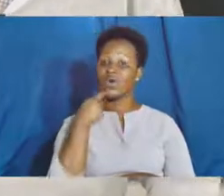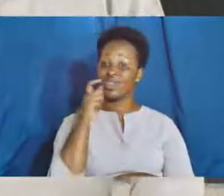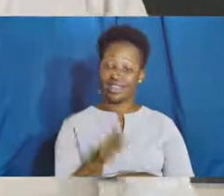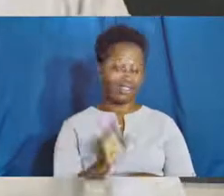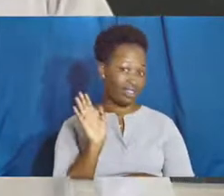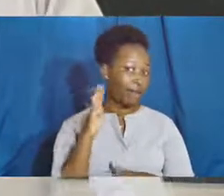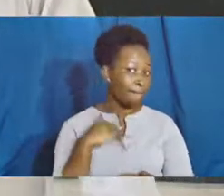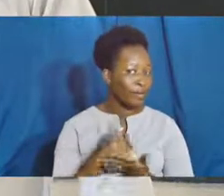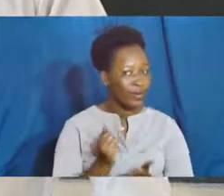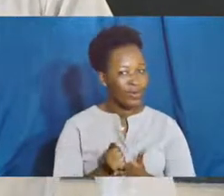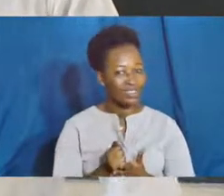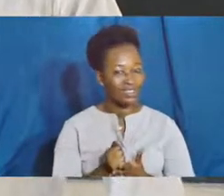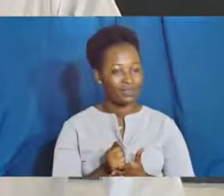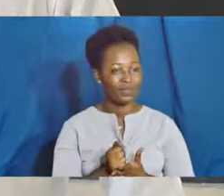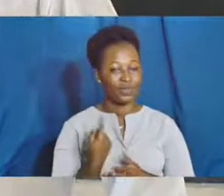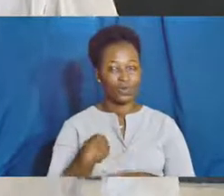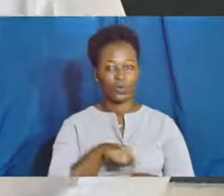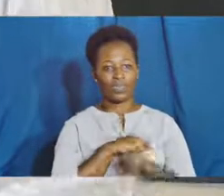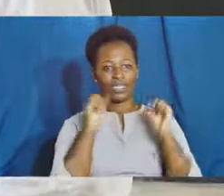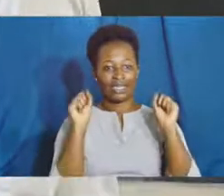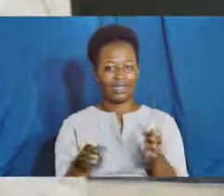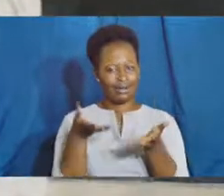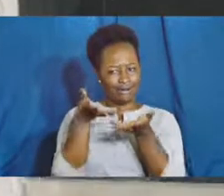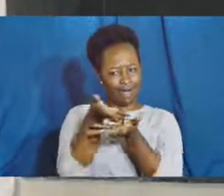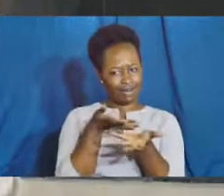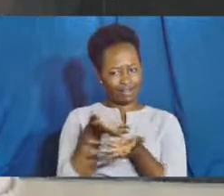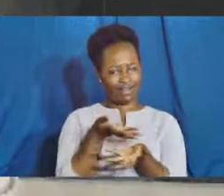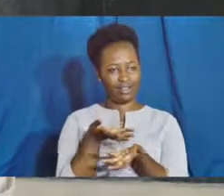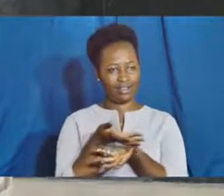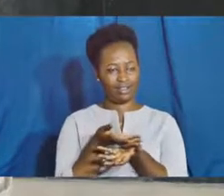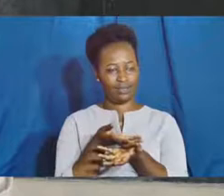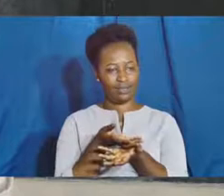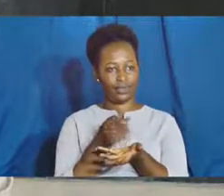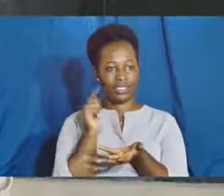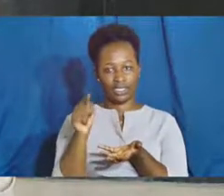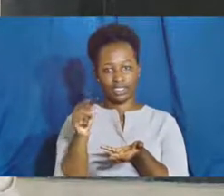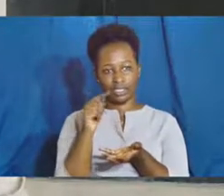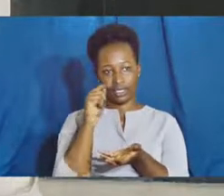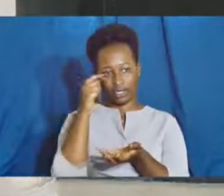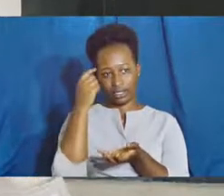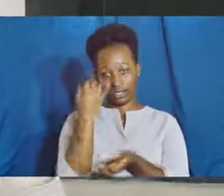because we can analyze. So this is for three.